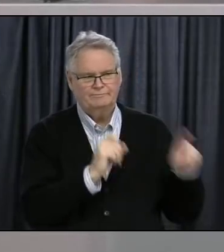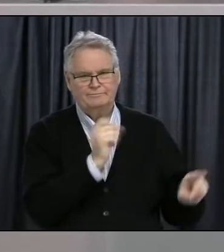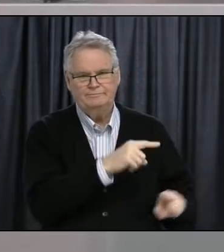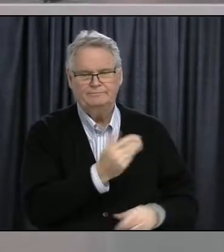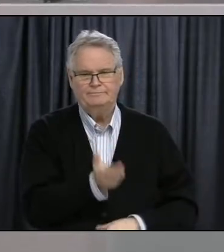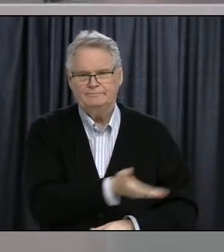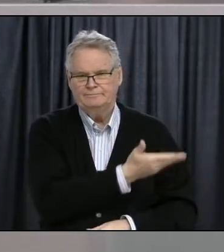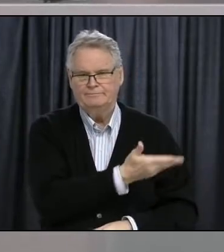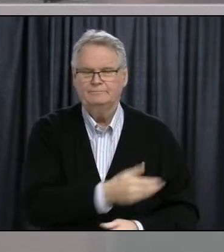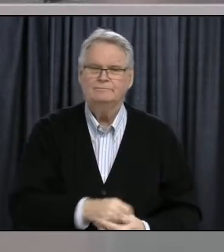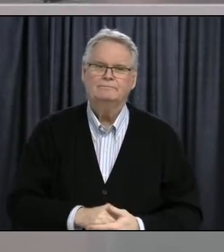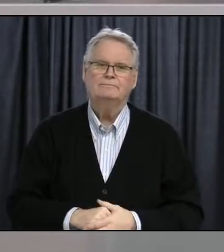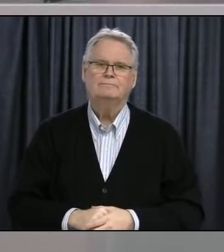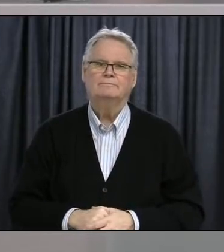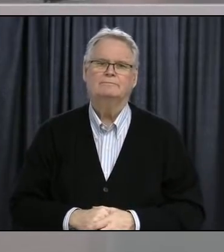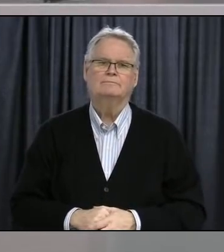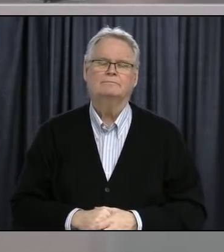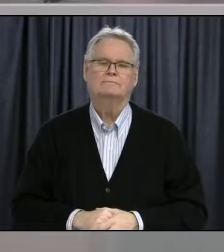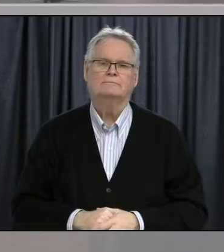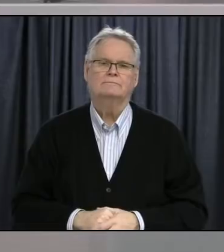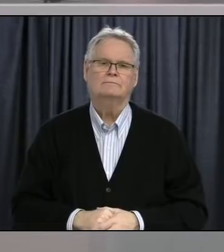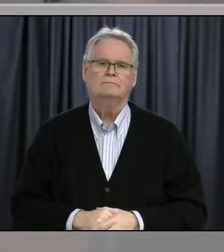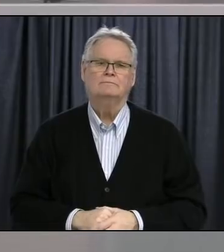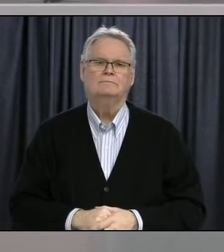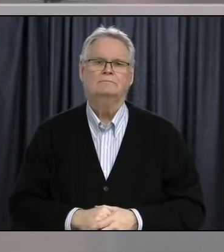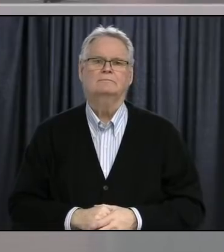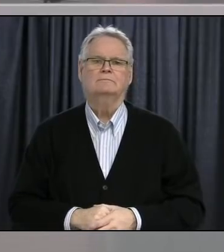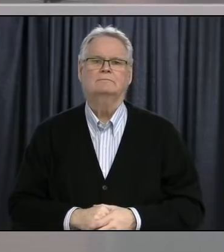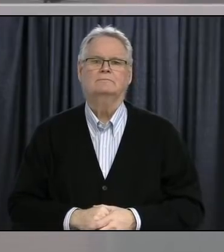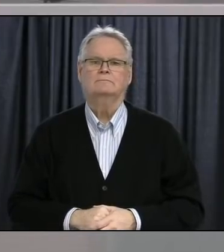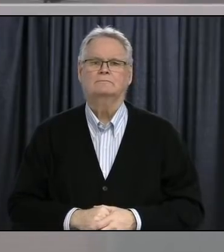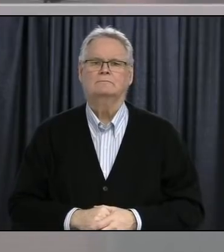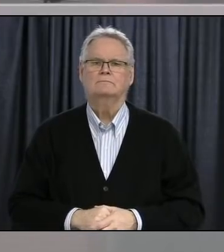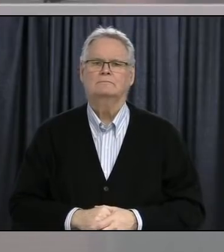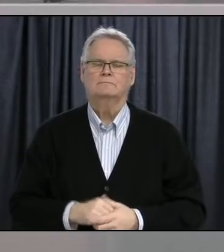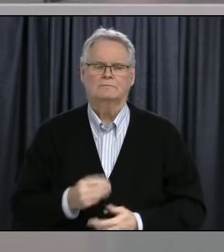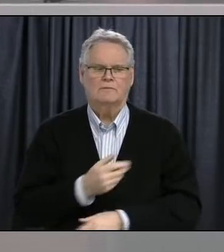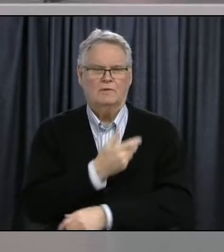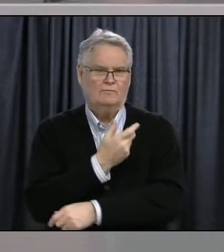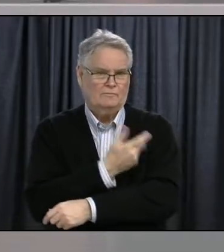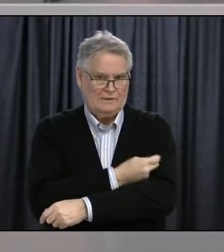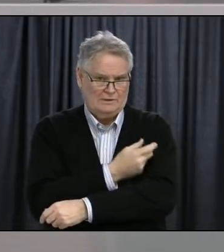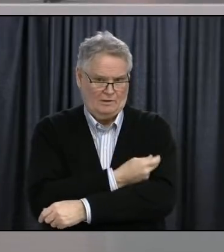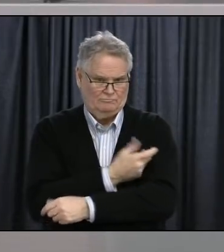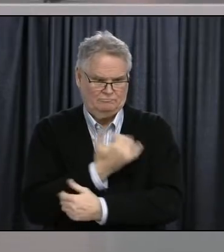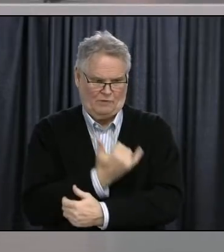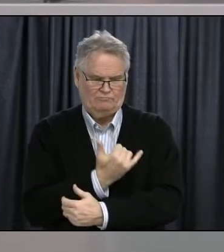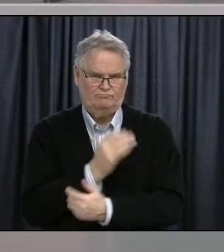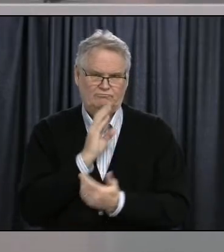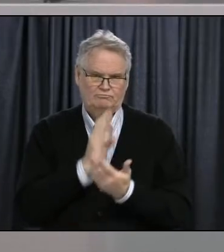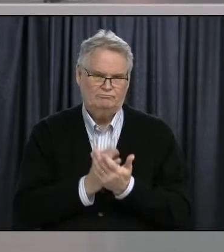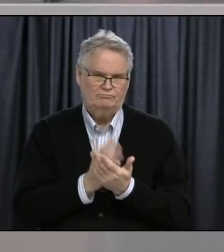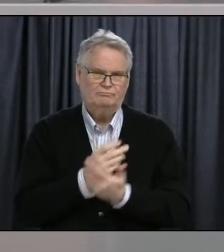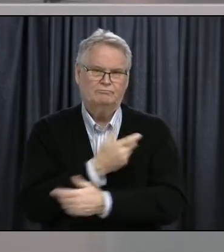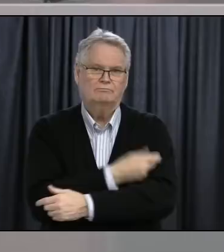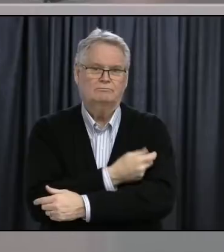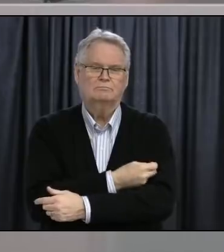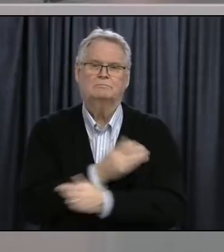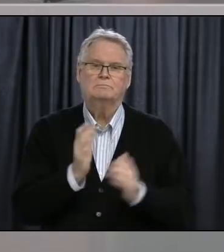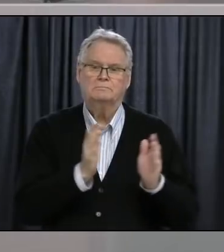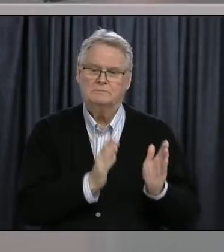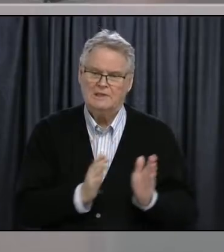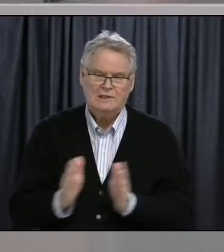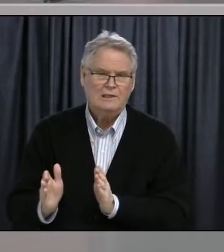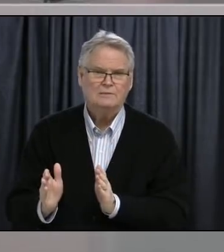on to the vaccine rollout now, and it's been said numerous times that our vaccine rollout plans are contingent